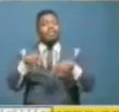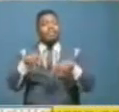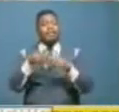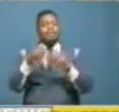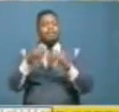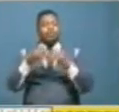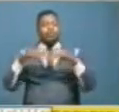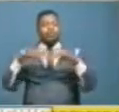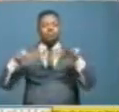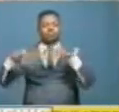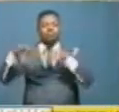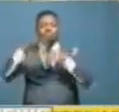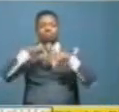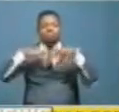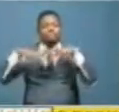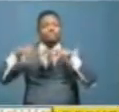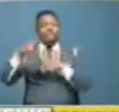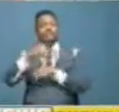din.